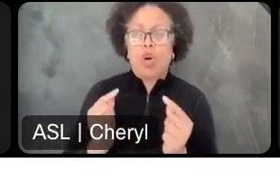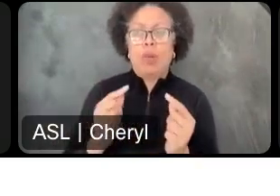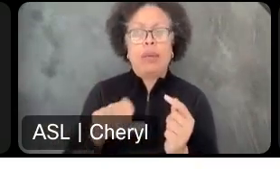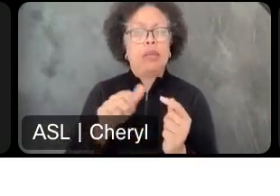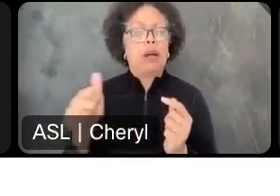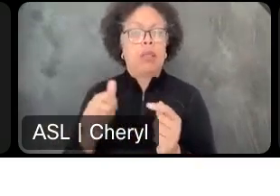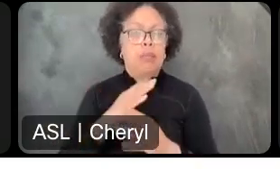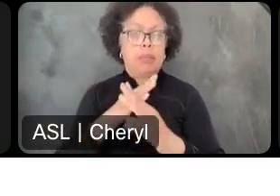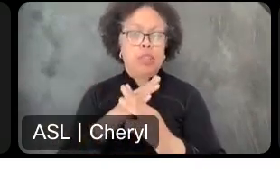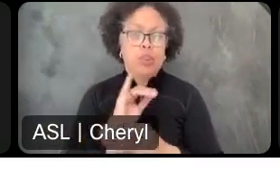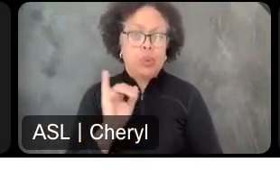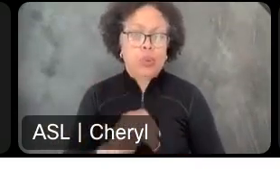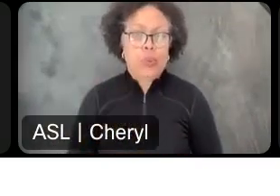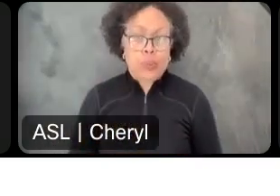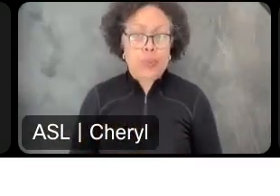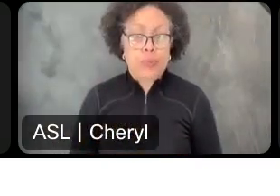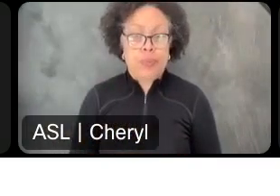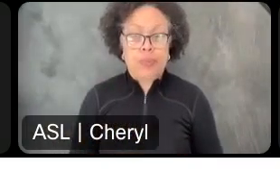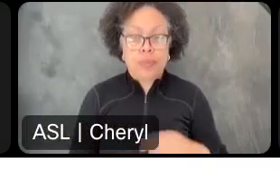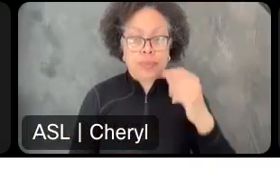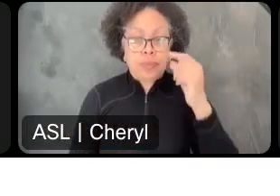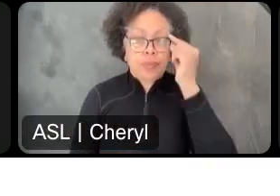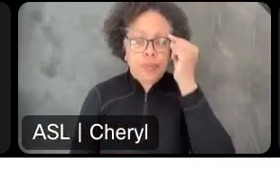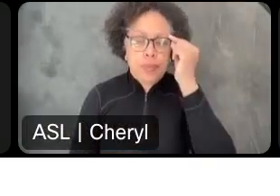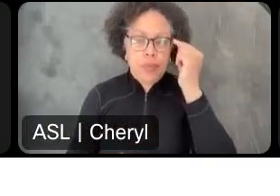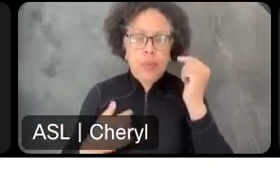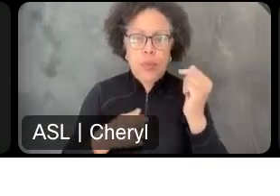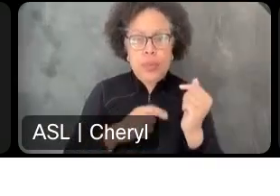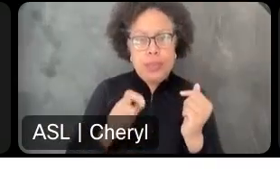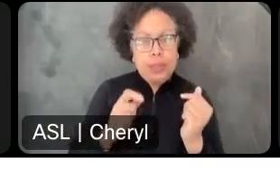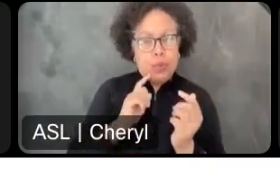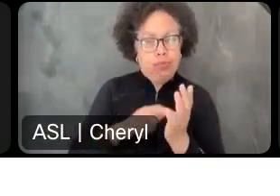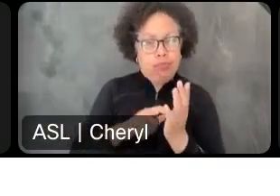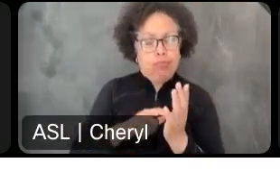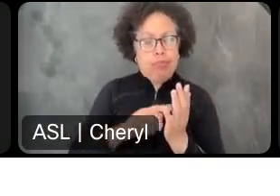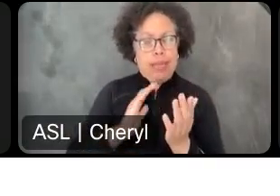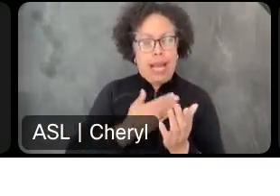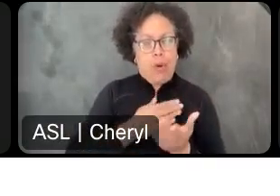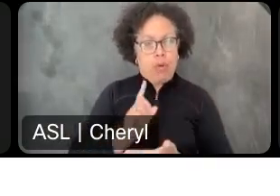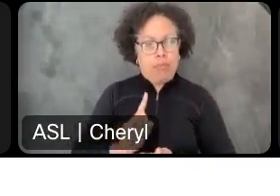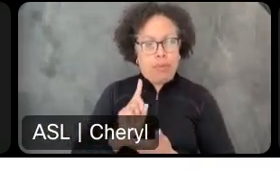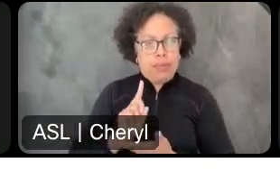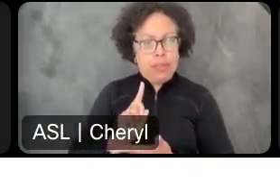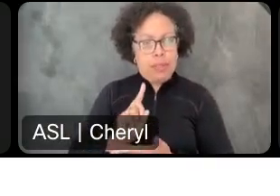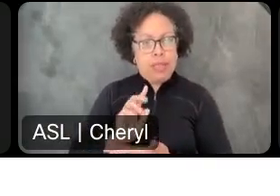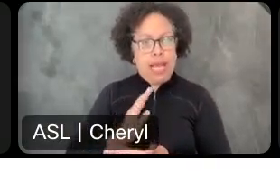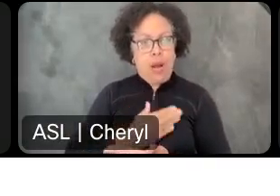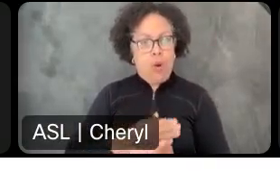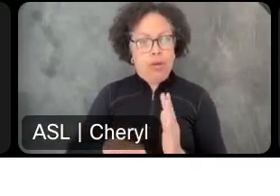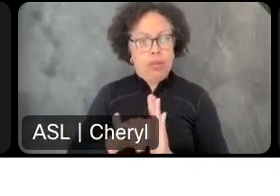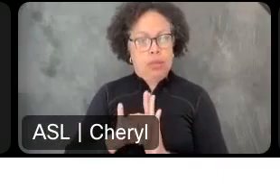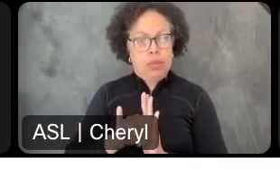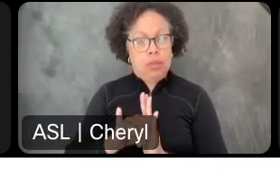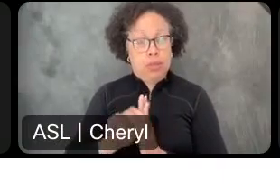barriers. We need to be aware of our own identities and privilege, how privileged identities can